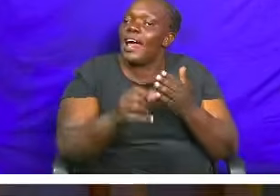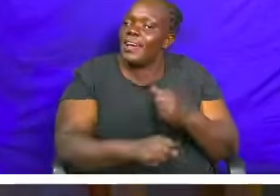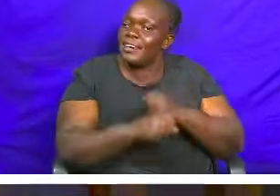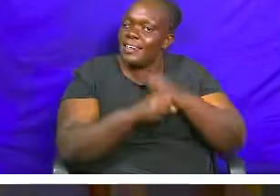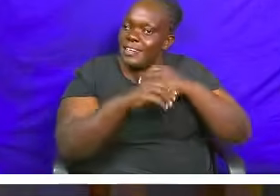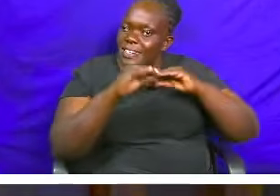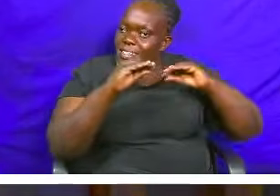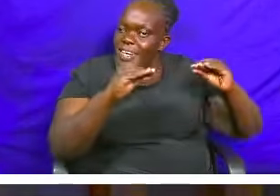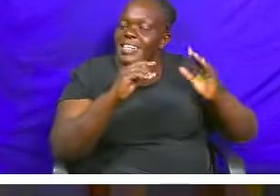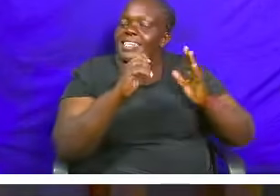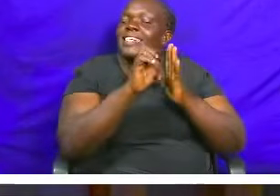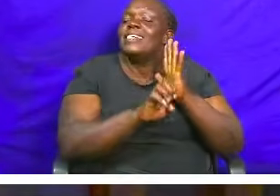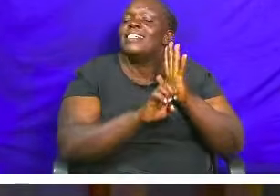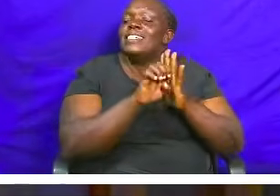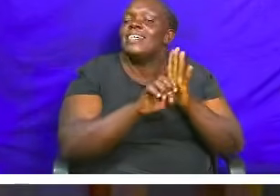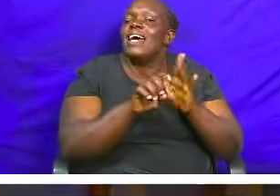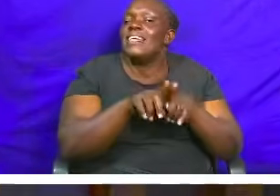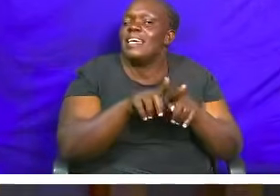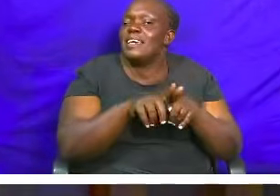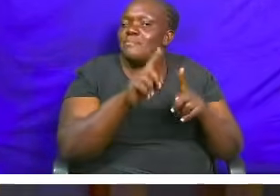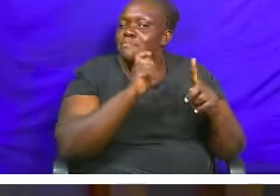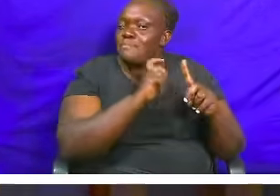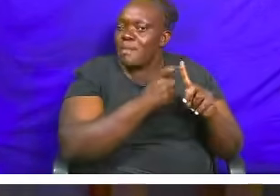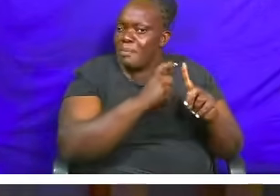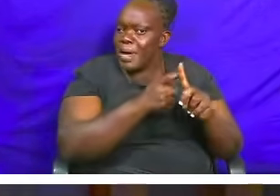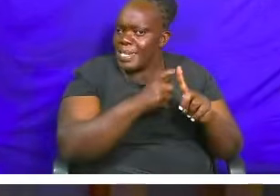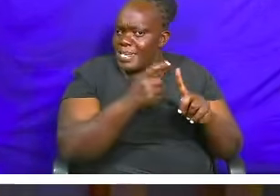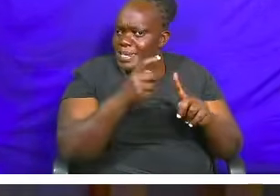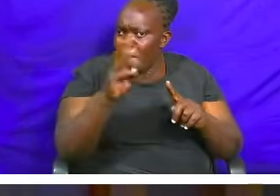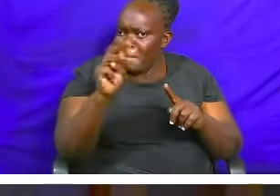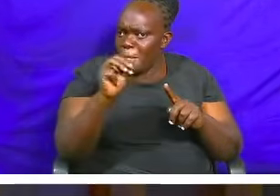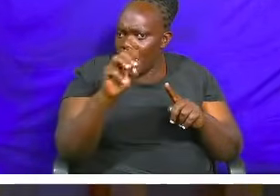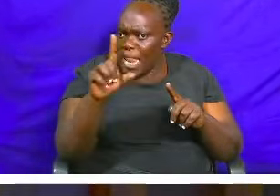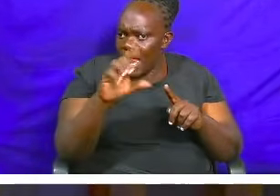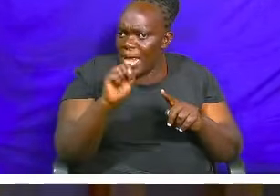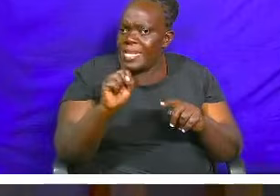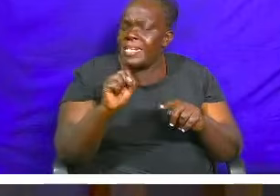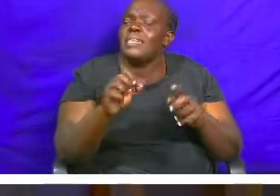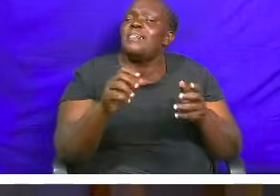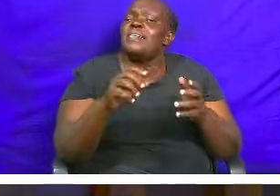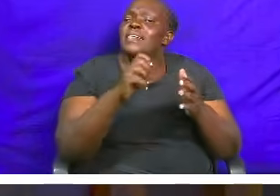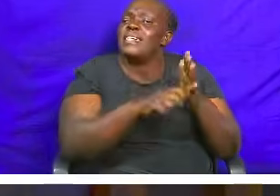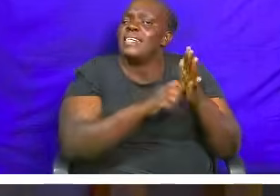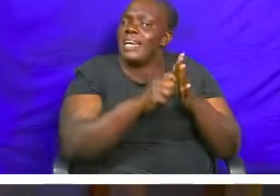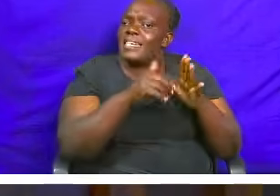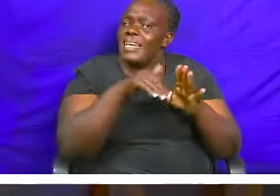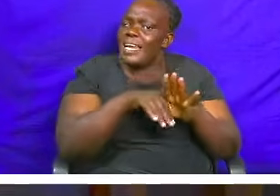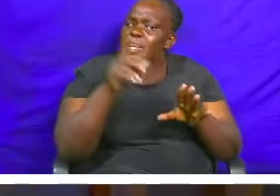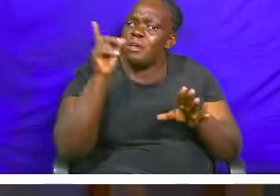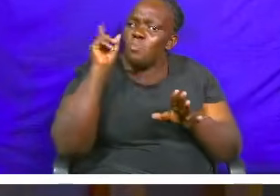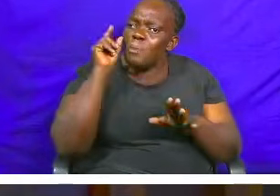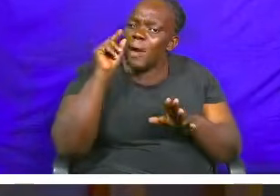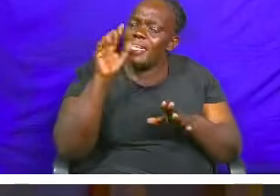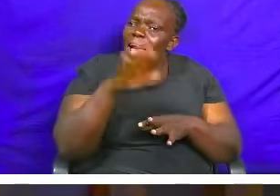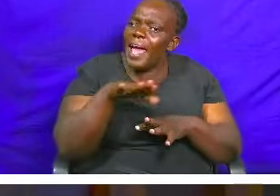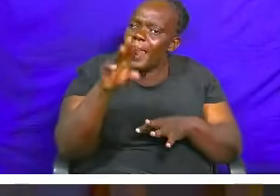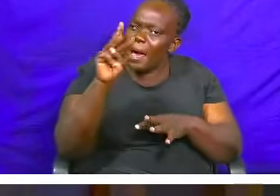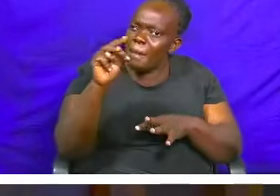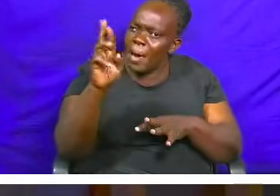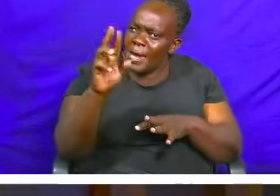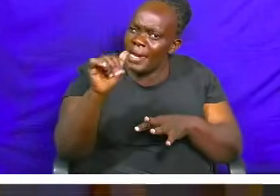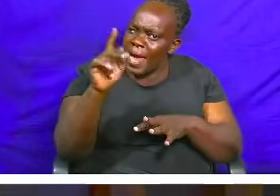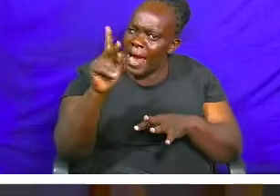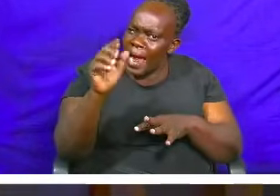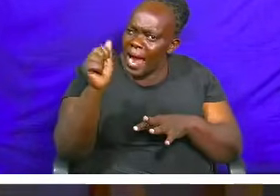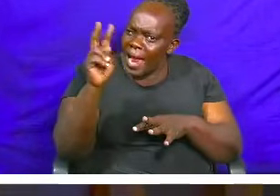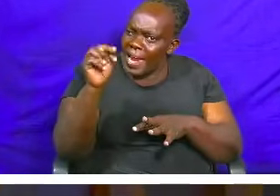engineer at a place called Mabati Rolling Mills. Okay, Chandaria. In Mariakani. Oh, yeah. Basically, I applied my technical skills in the